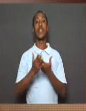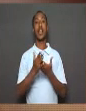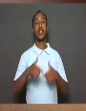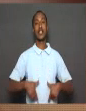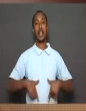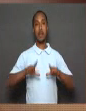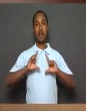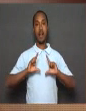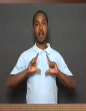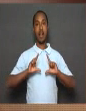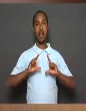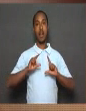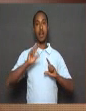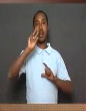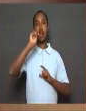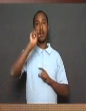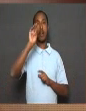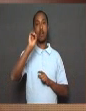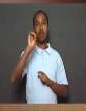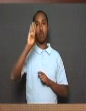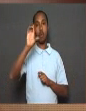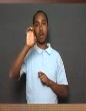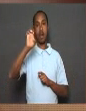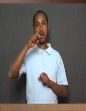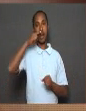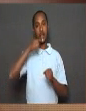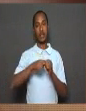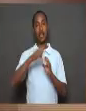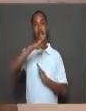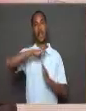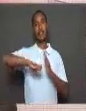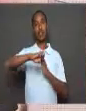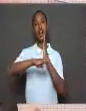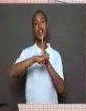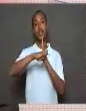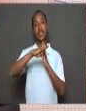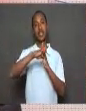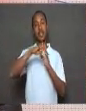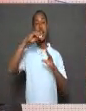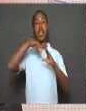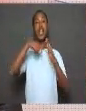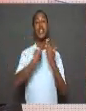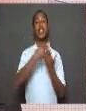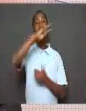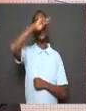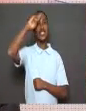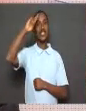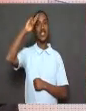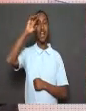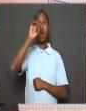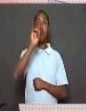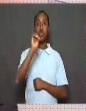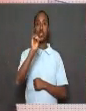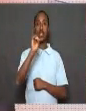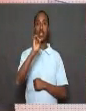stable, noble gas electron arrangements. In this case,